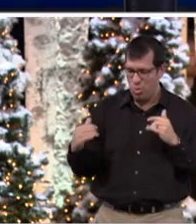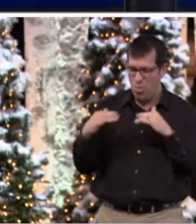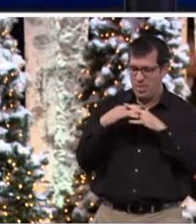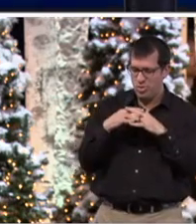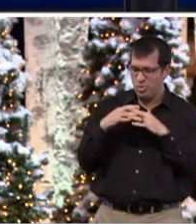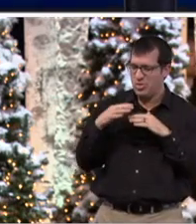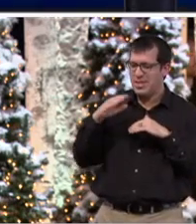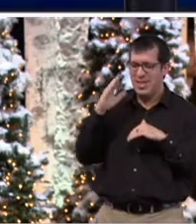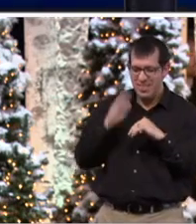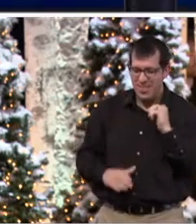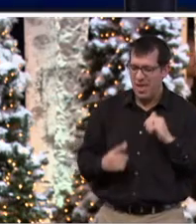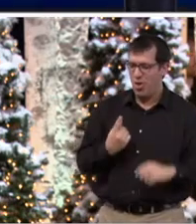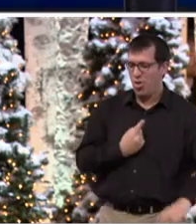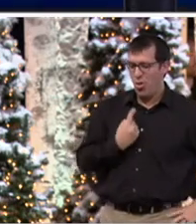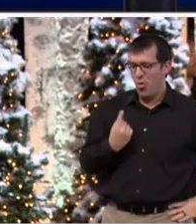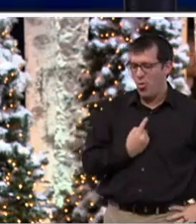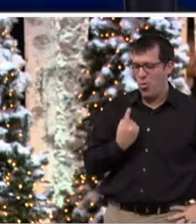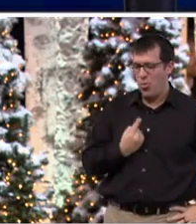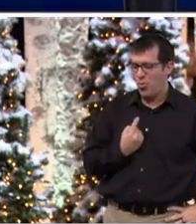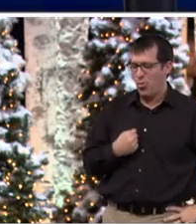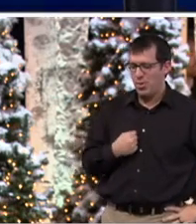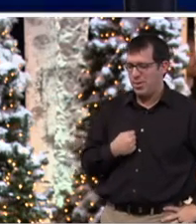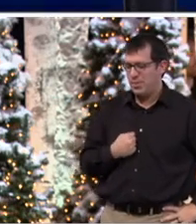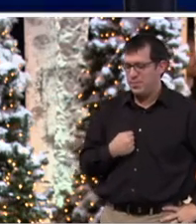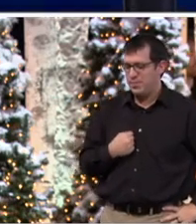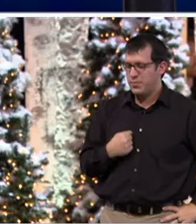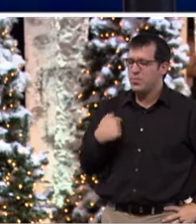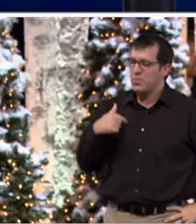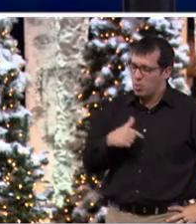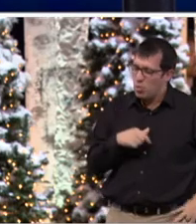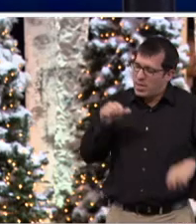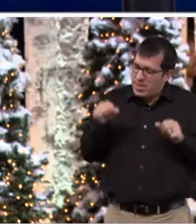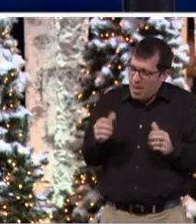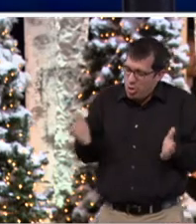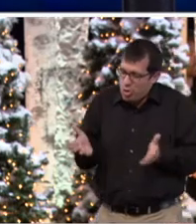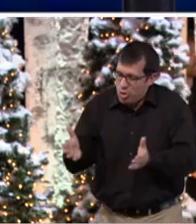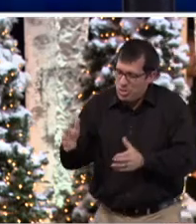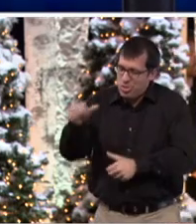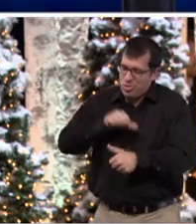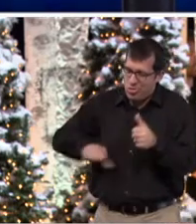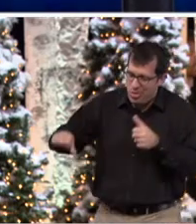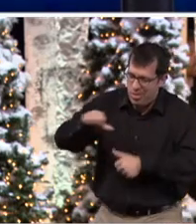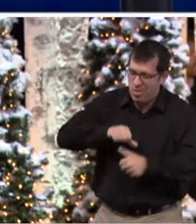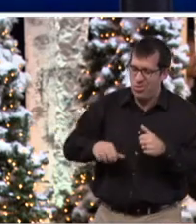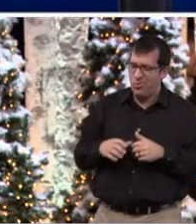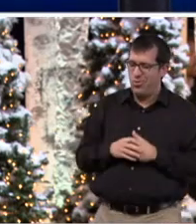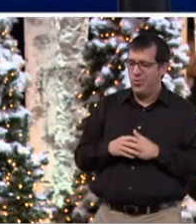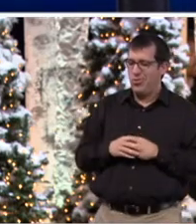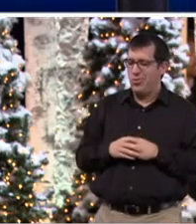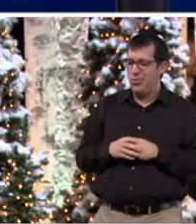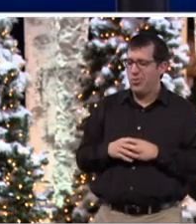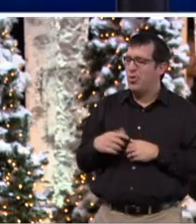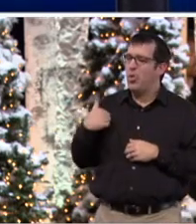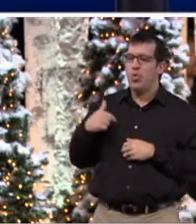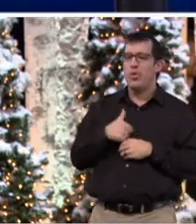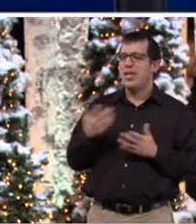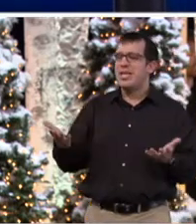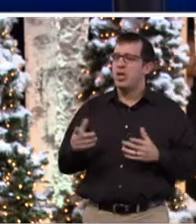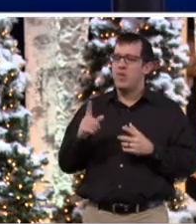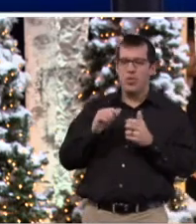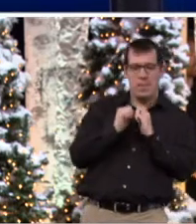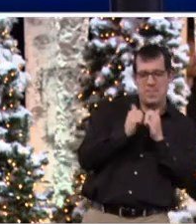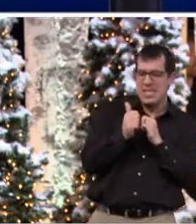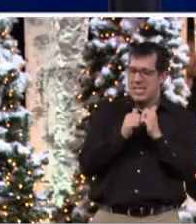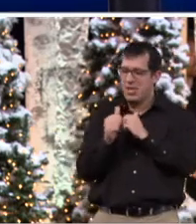than we would ever be by ourselves. May we would encourage each other. We're not here to compete. We're here